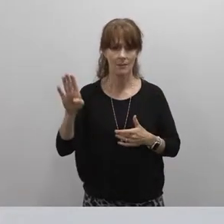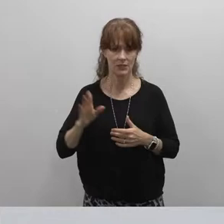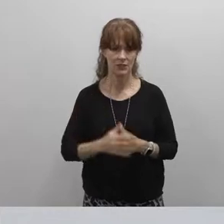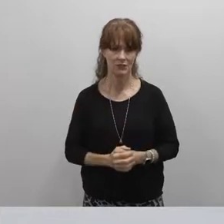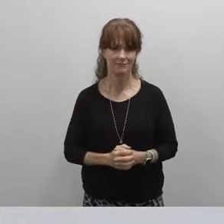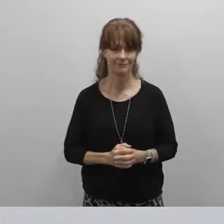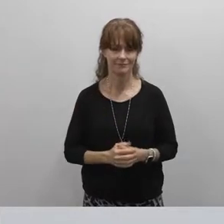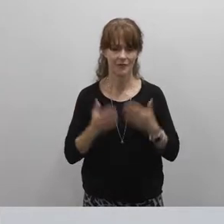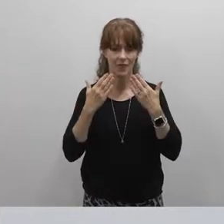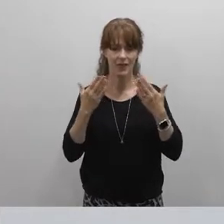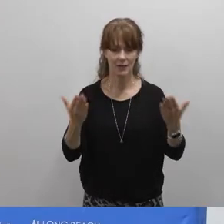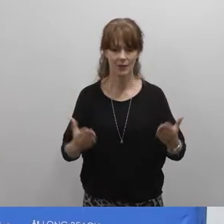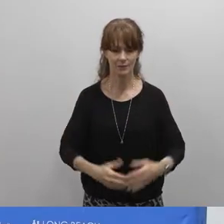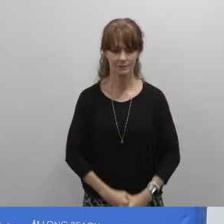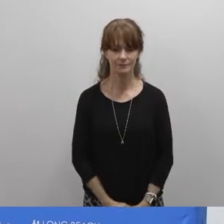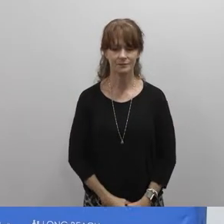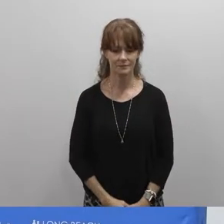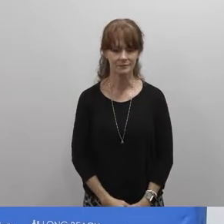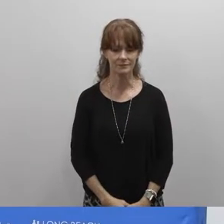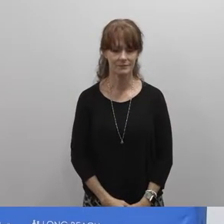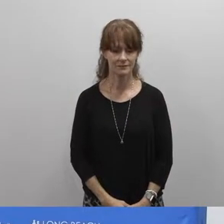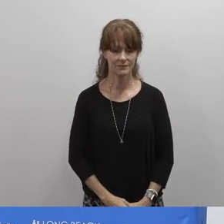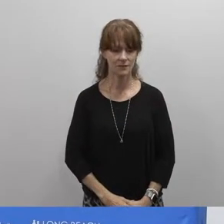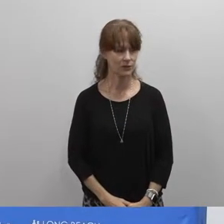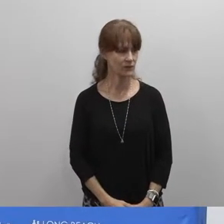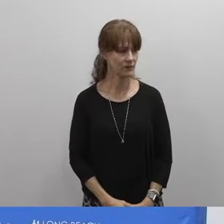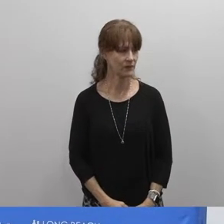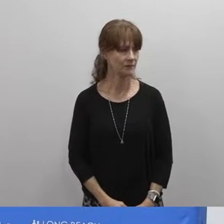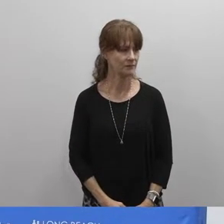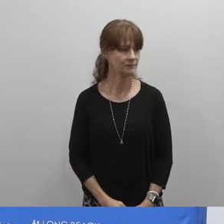Thank you all. Thank you.